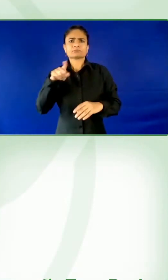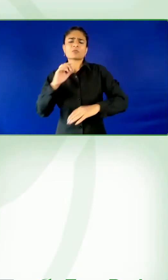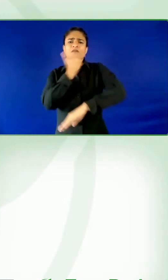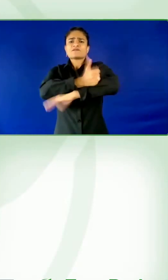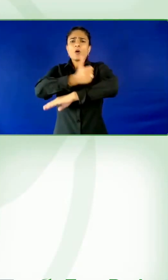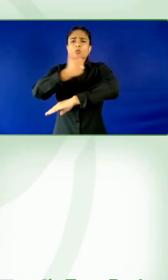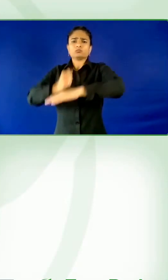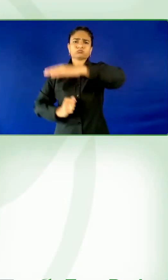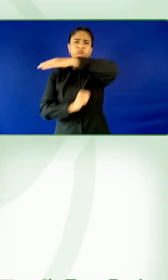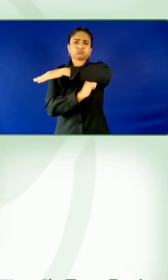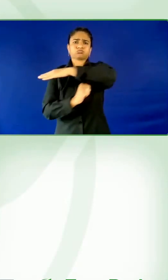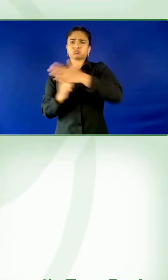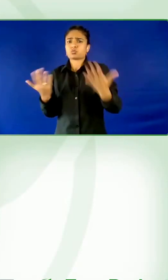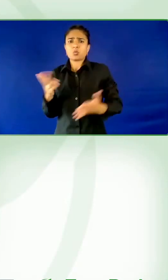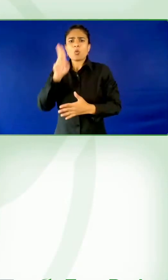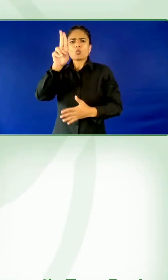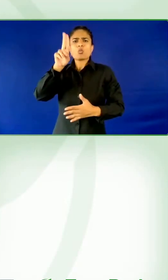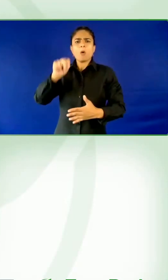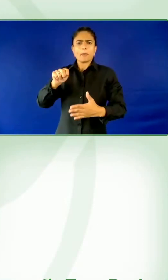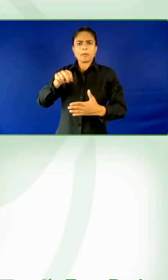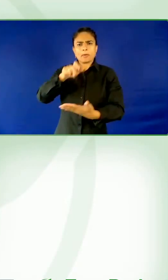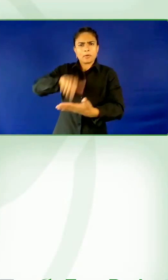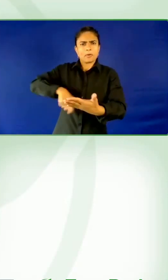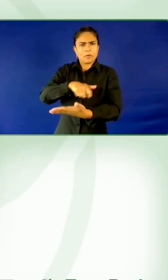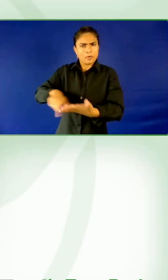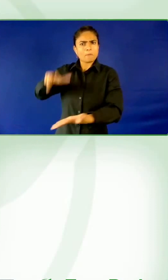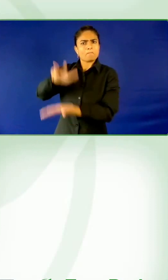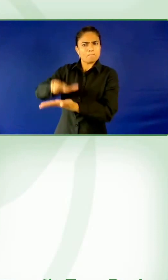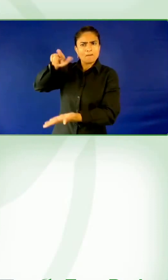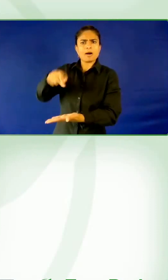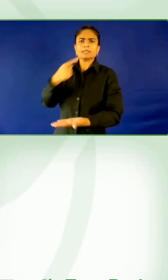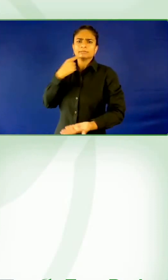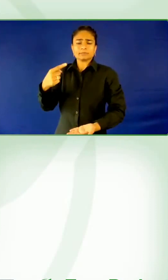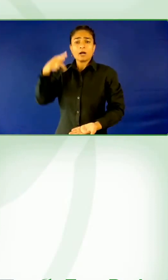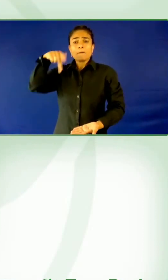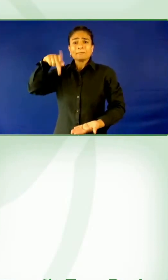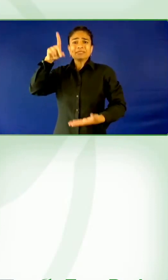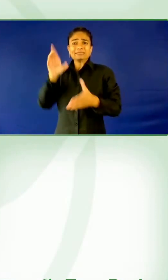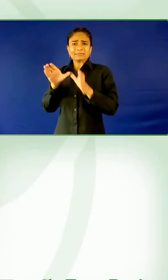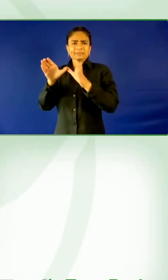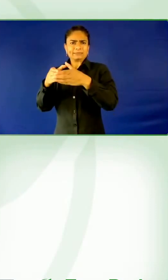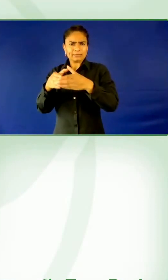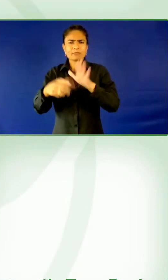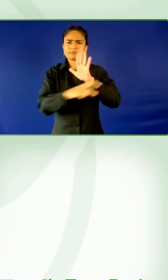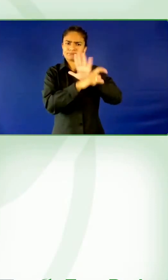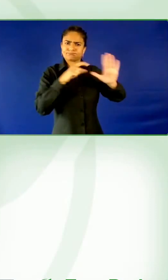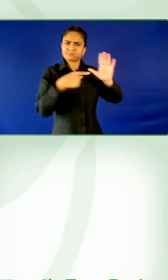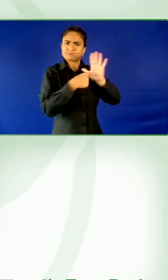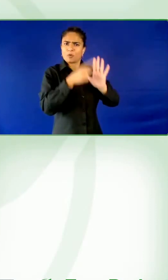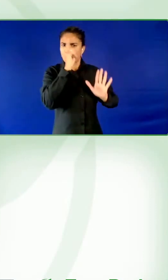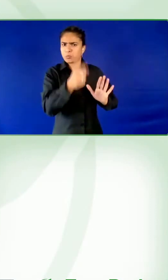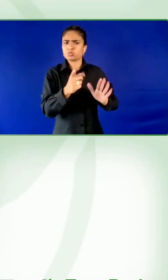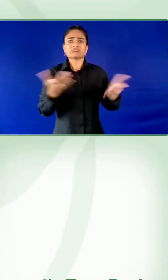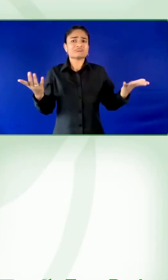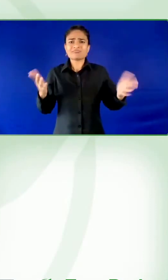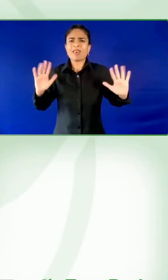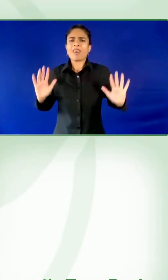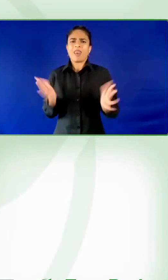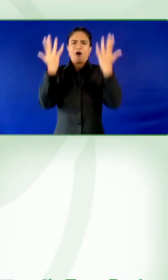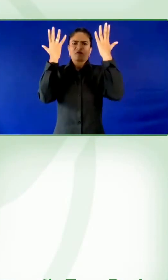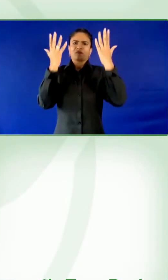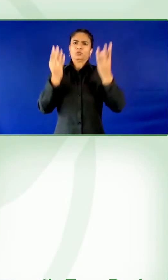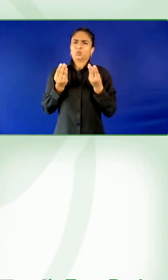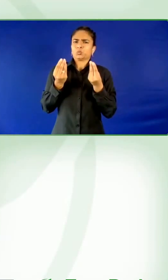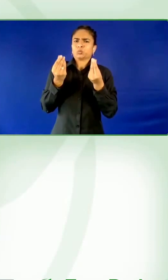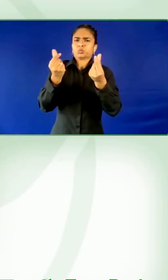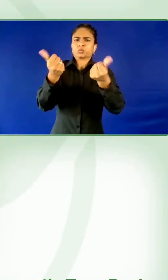disabilities, as well as the American Disabilities Act in the United States. We have a global panel